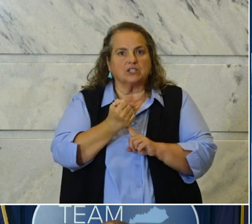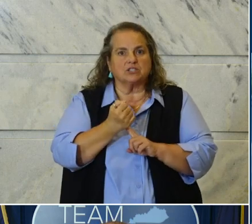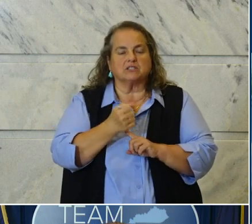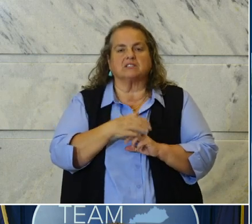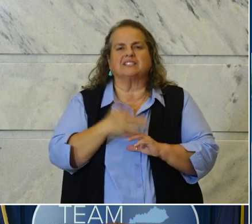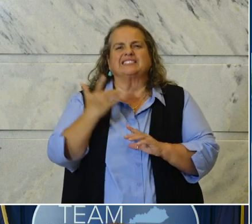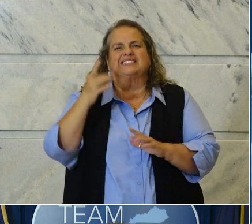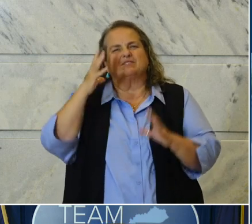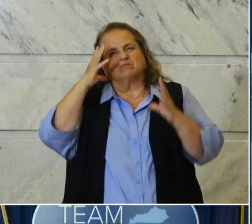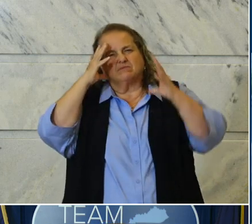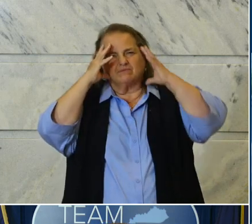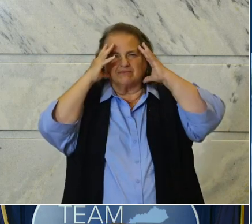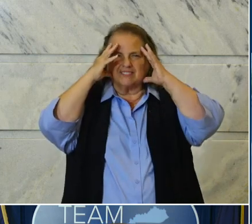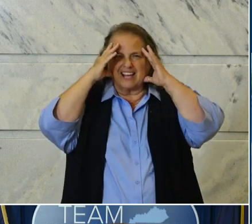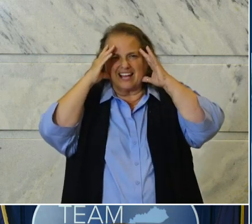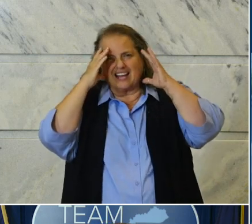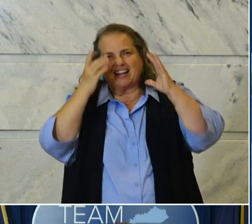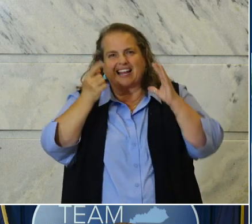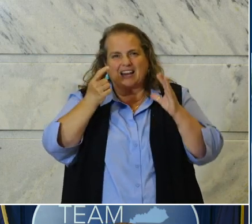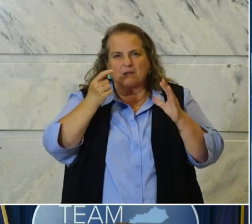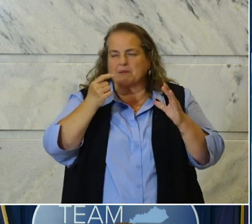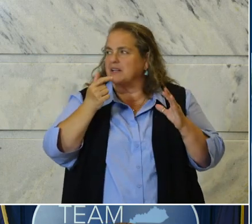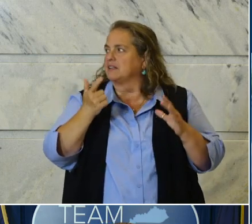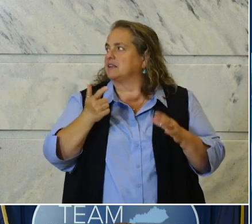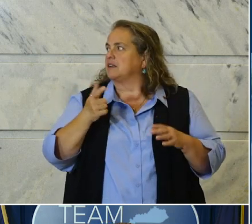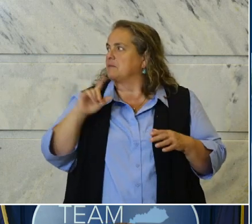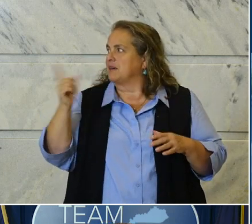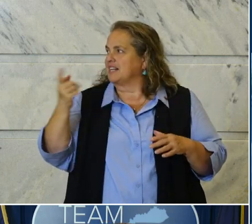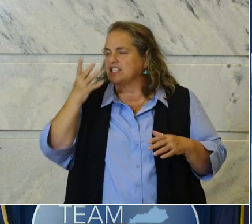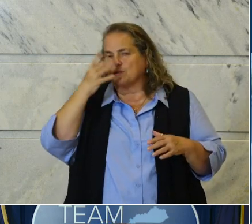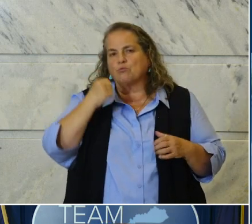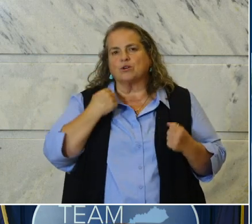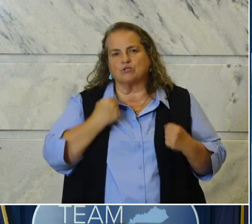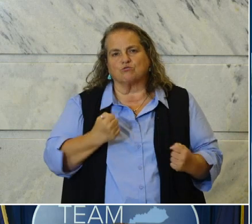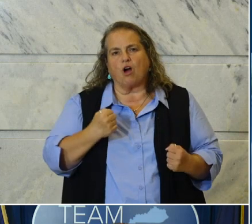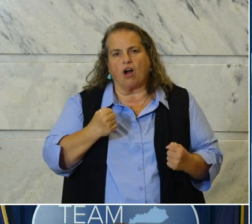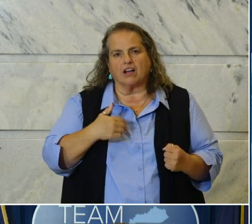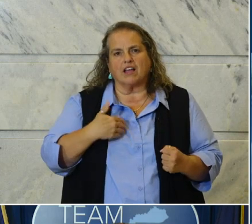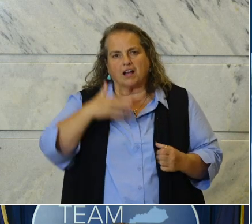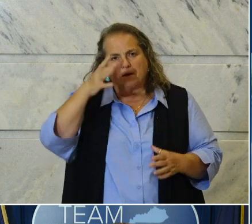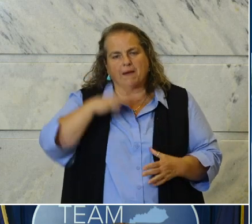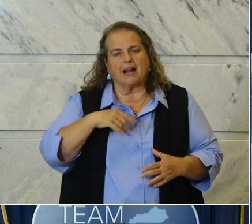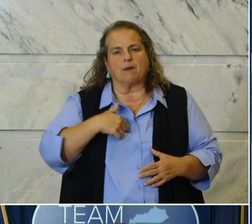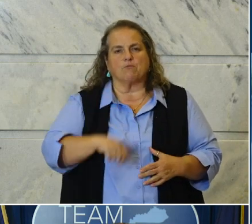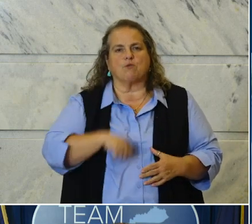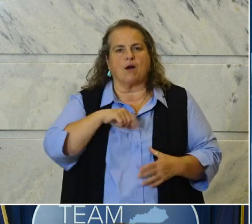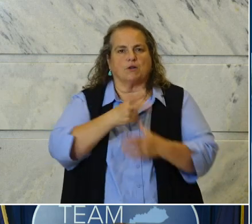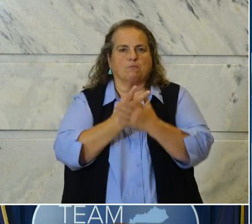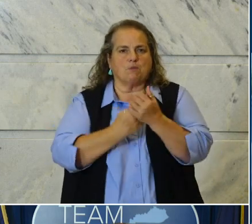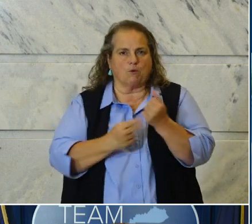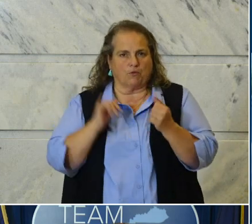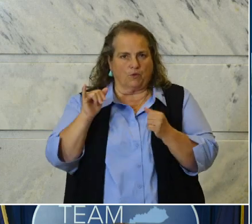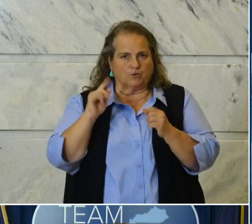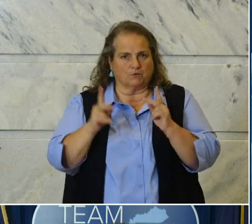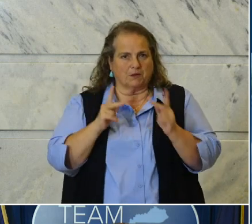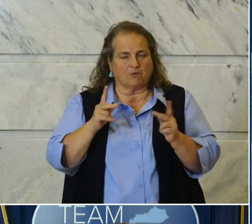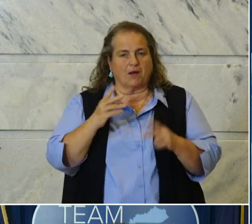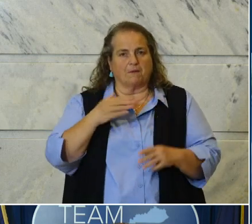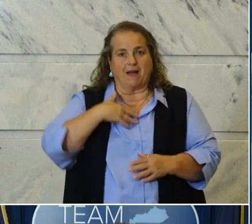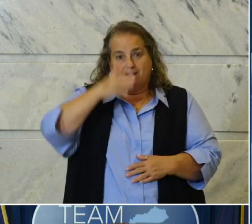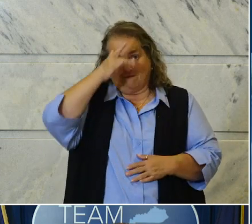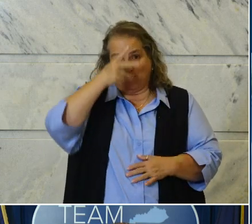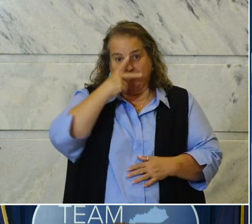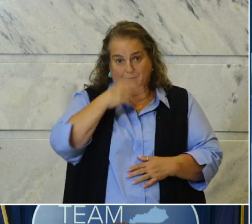bit. As you can see, he's a pretty stout young man there, and I'm proud of both of those fellas. You can see my dad